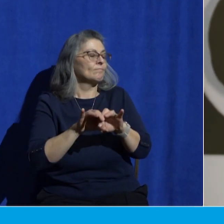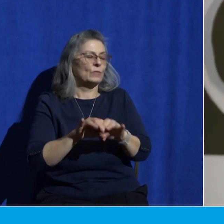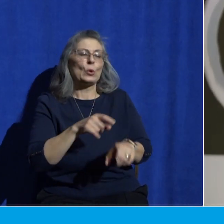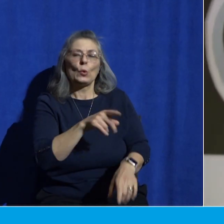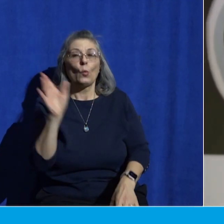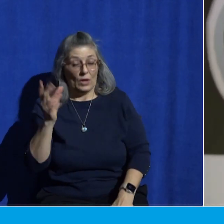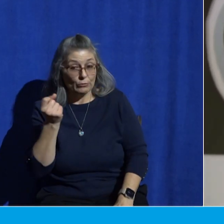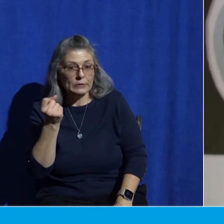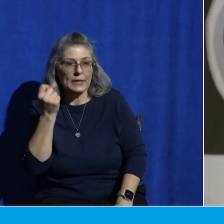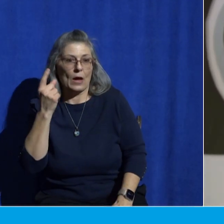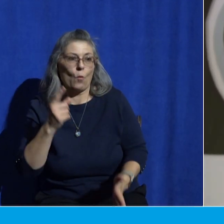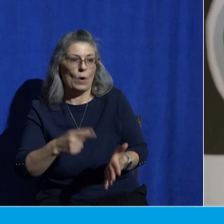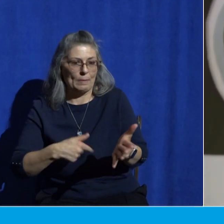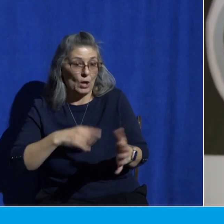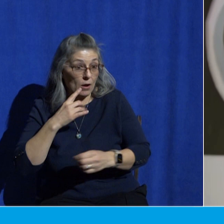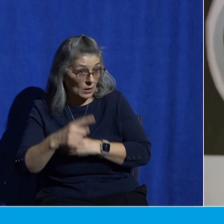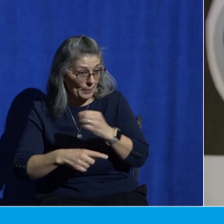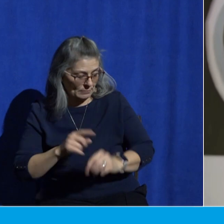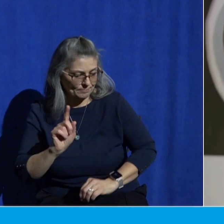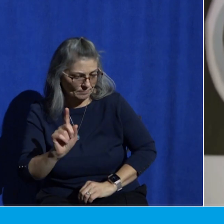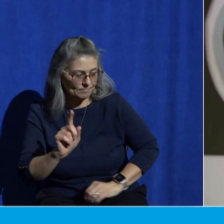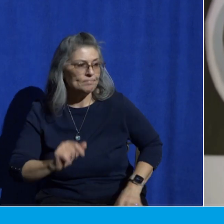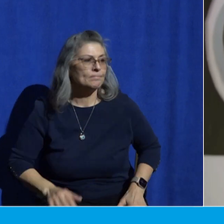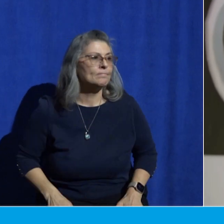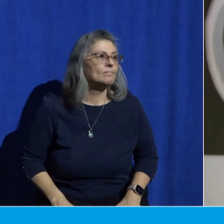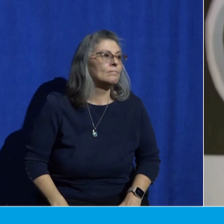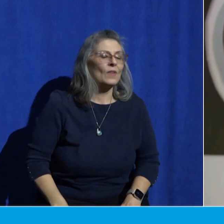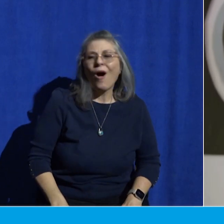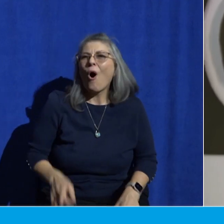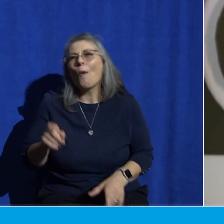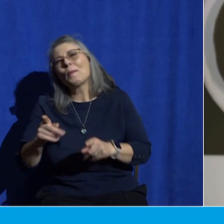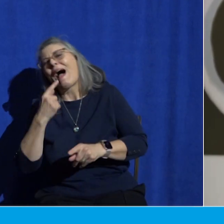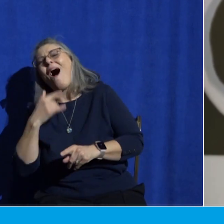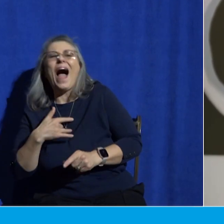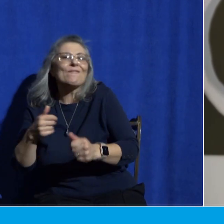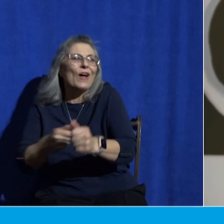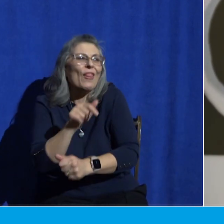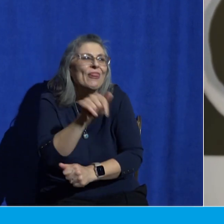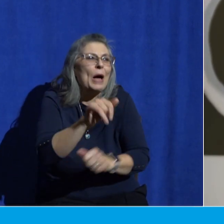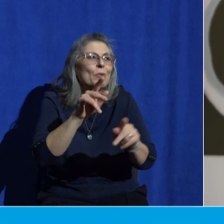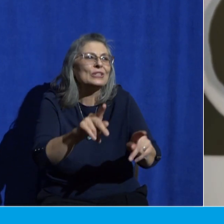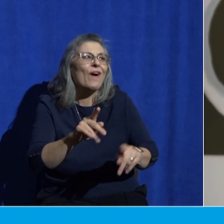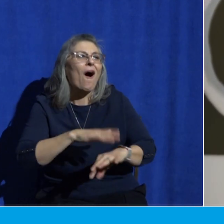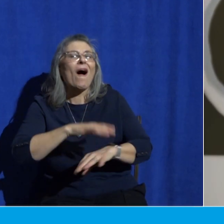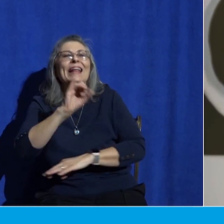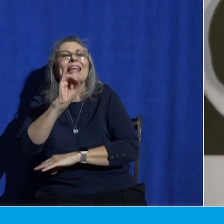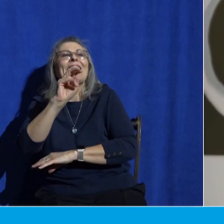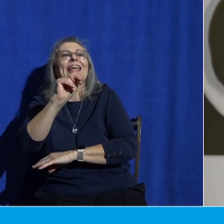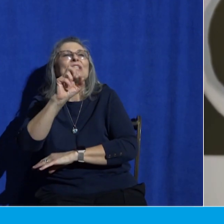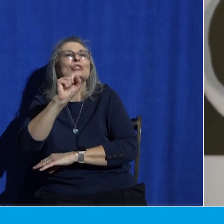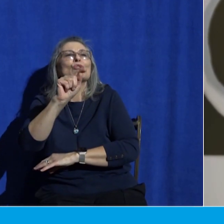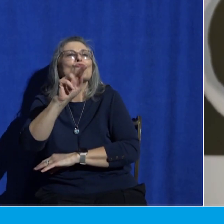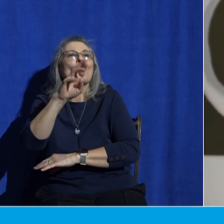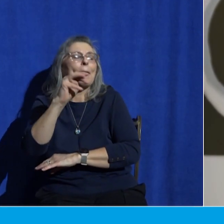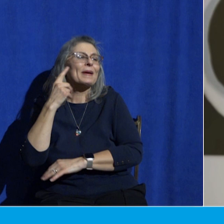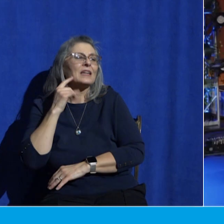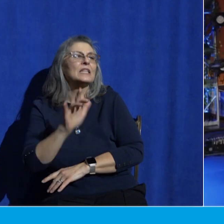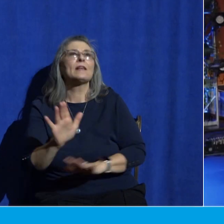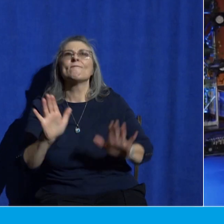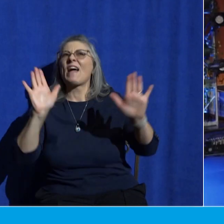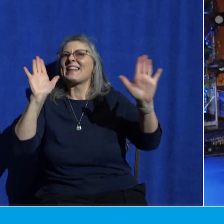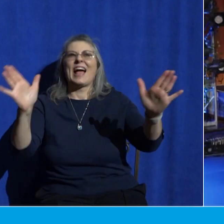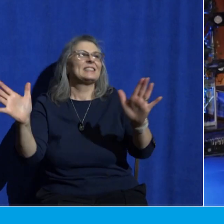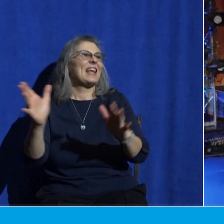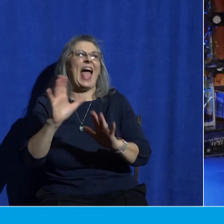you'll go, you know what? I follow this guy on Instagram because he's a great athlete. Oh, that